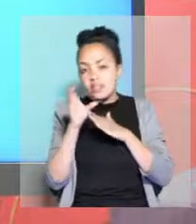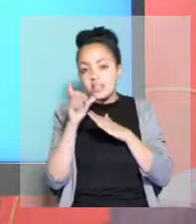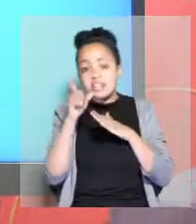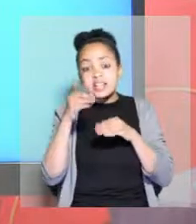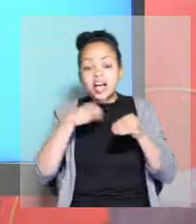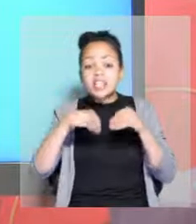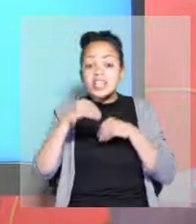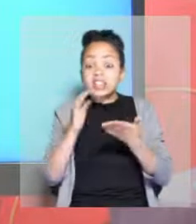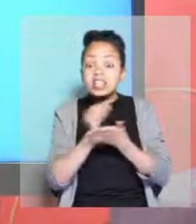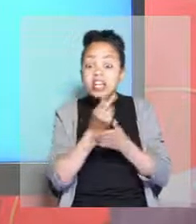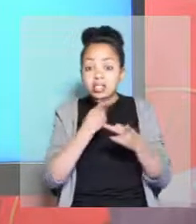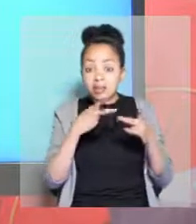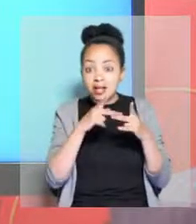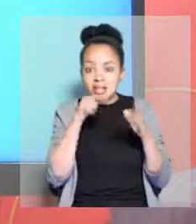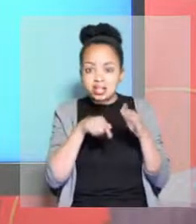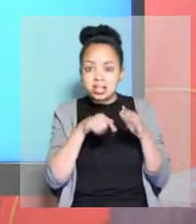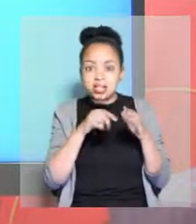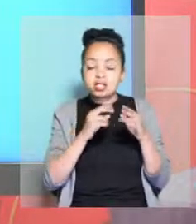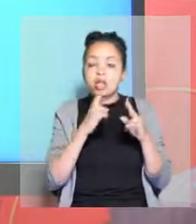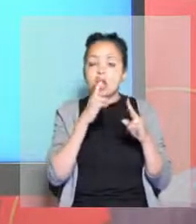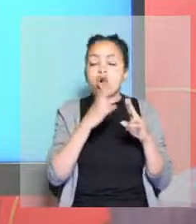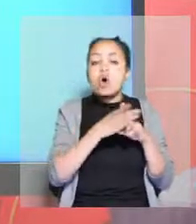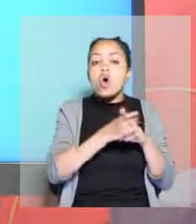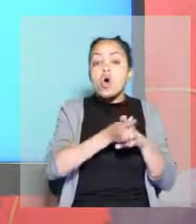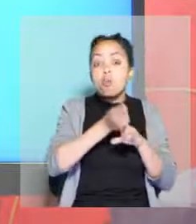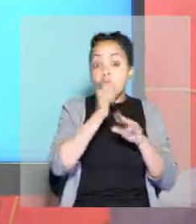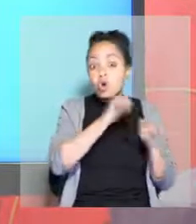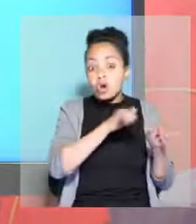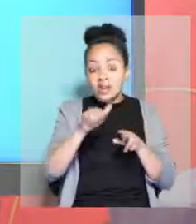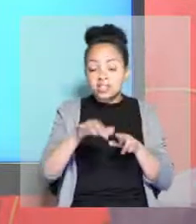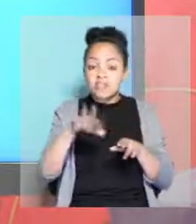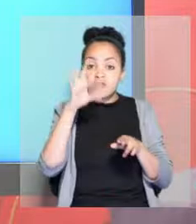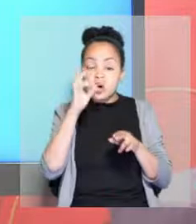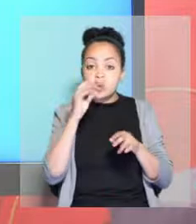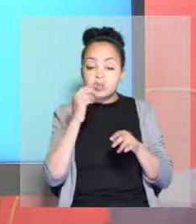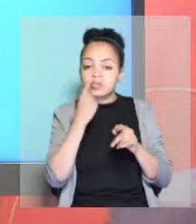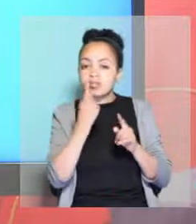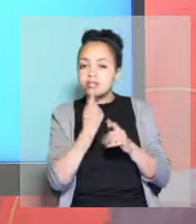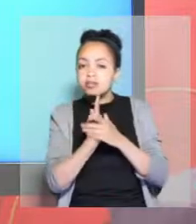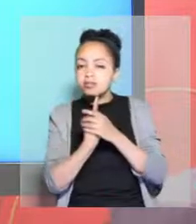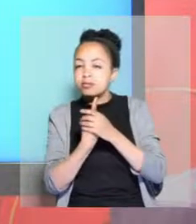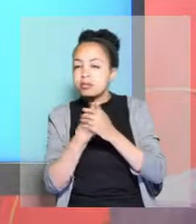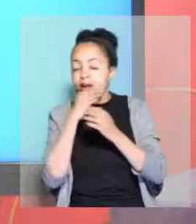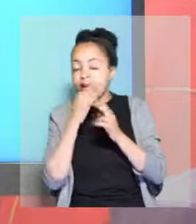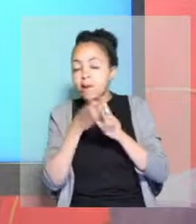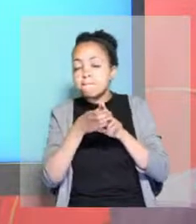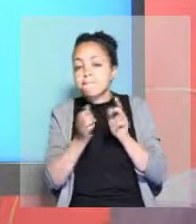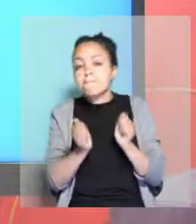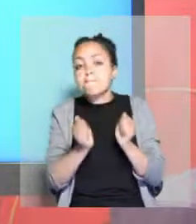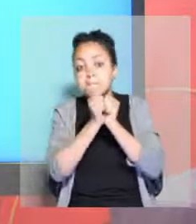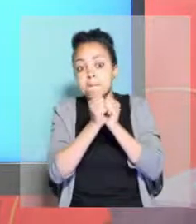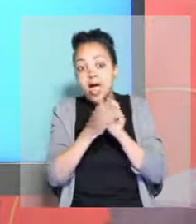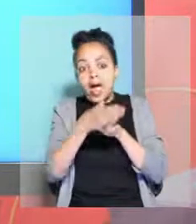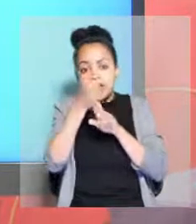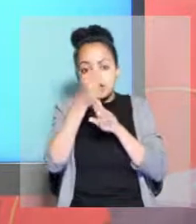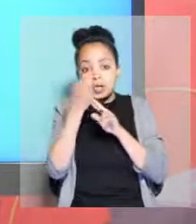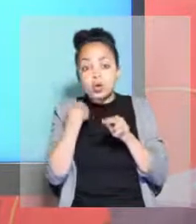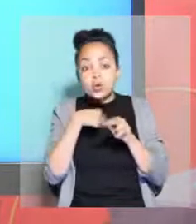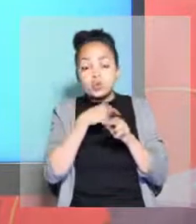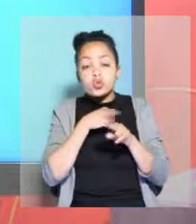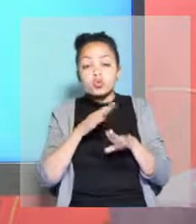can take place here is homologous chromosomes become find each other and paired up, which we